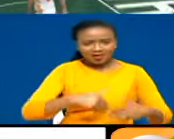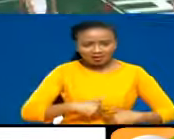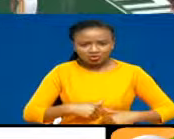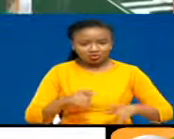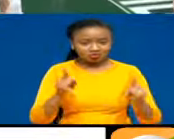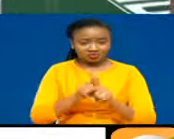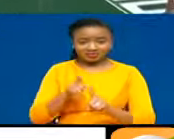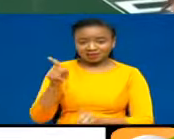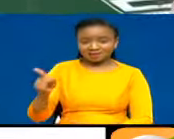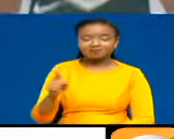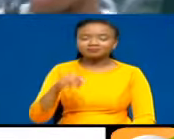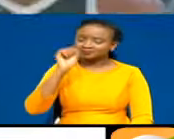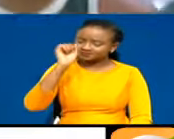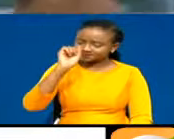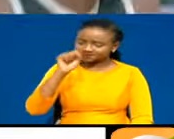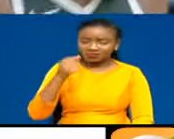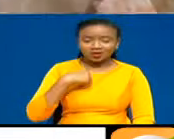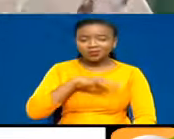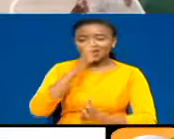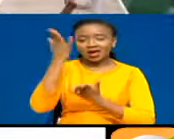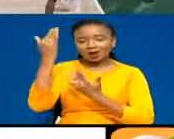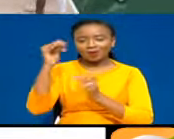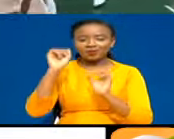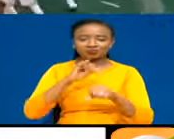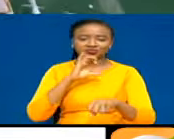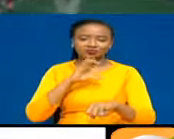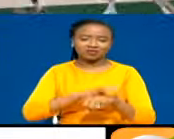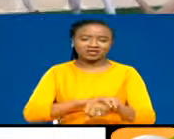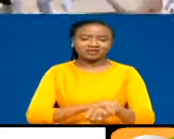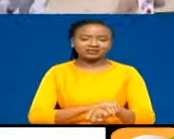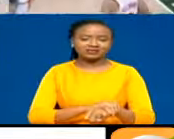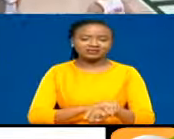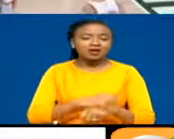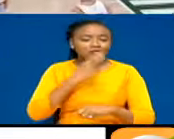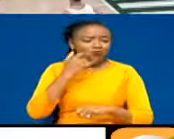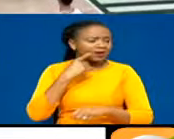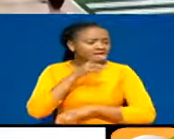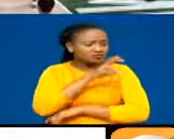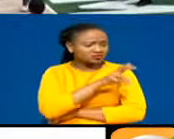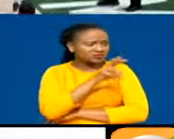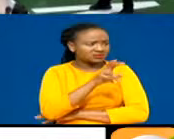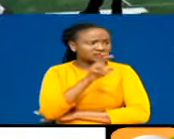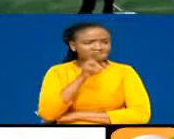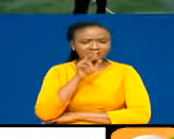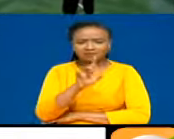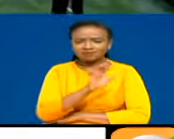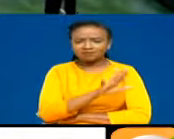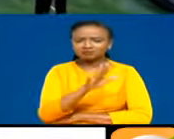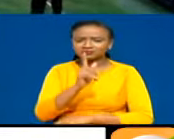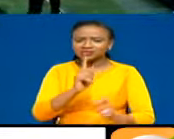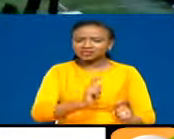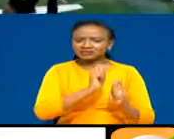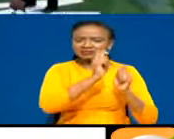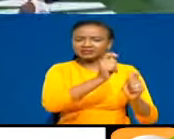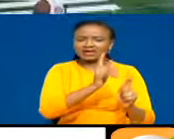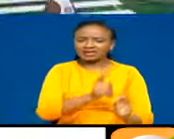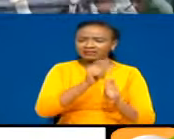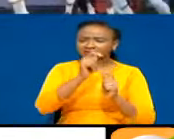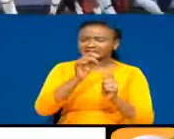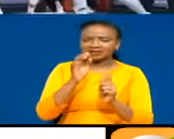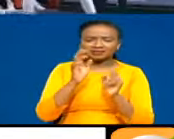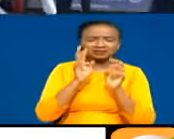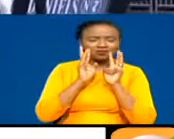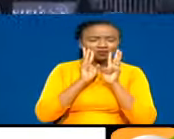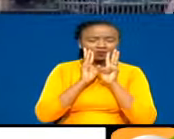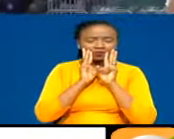is really important to us, Jeff, because you look at the talent on the continent, it is incredible.